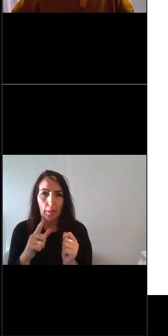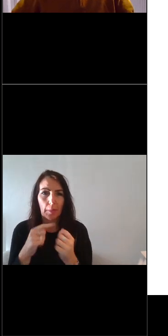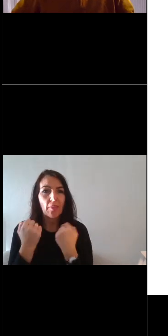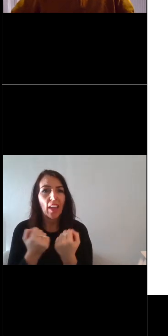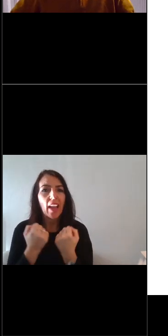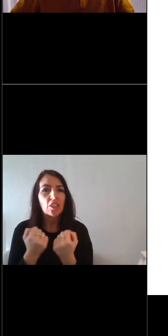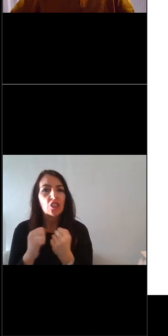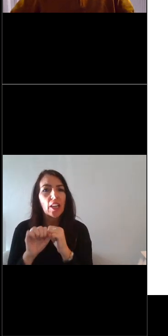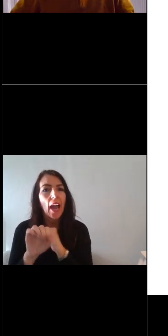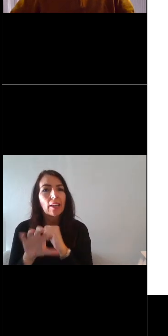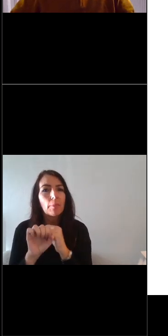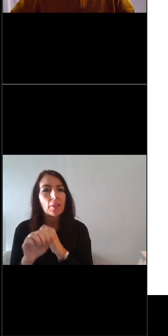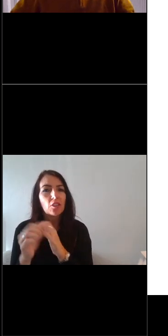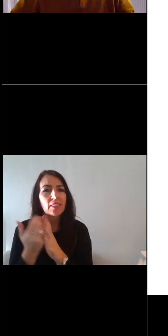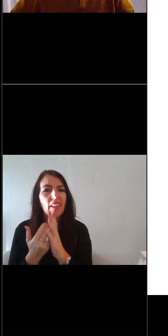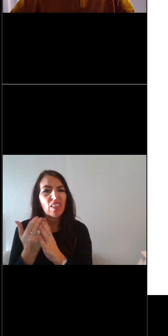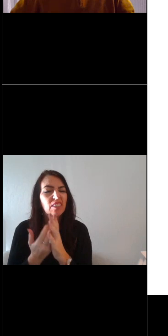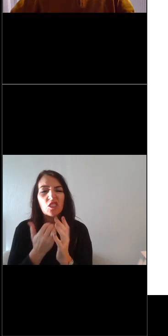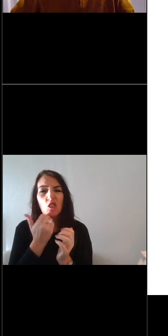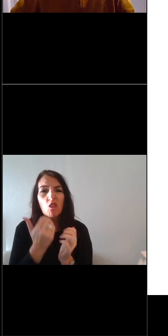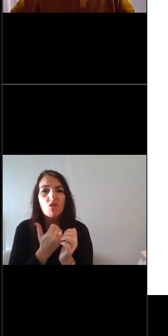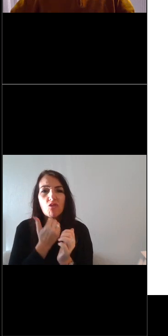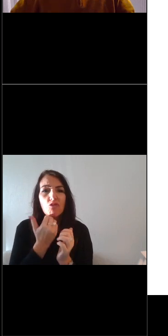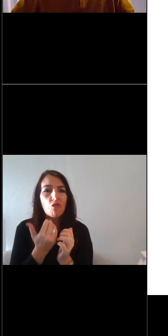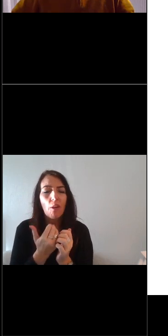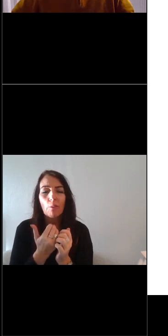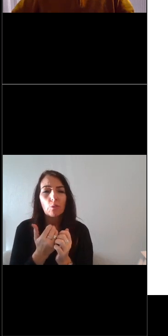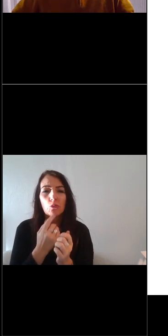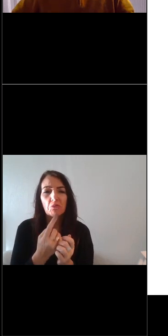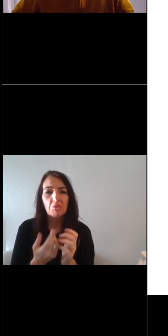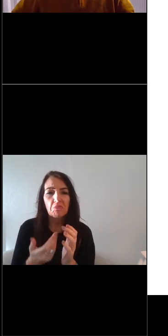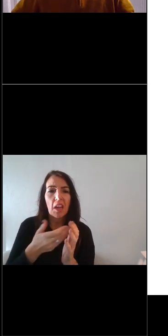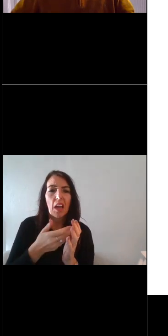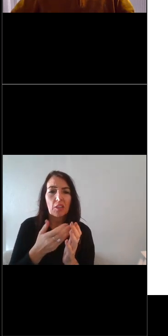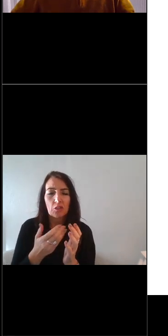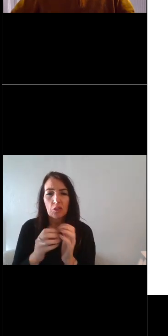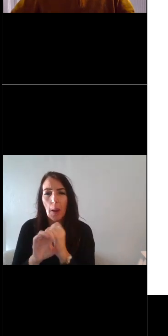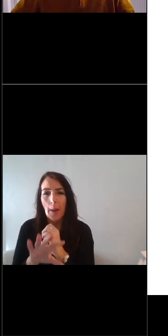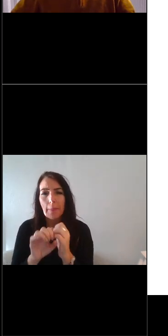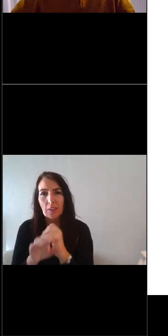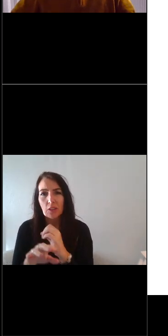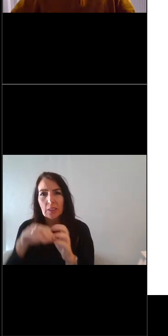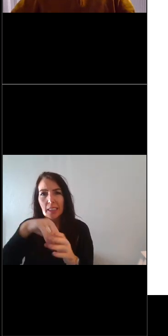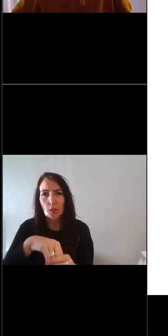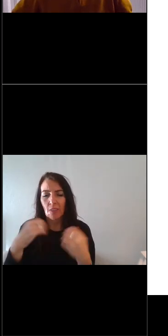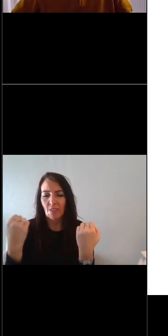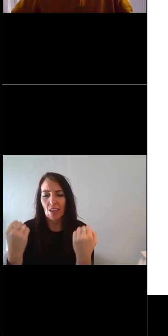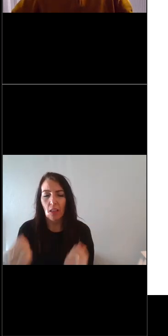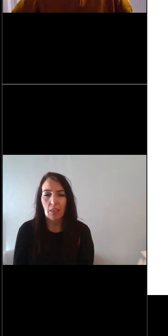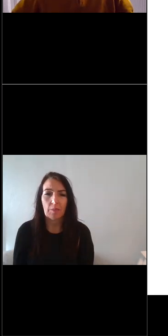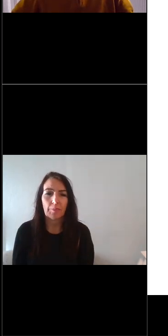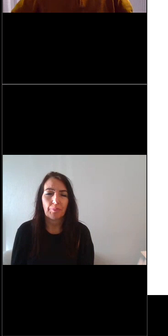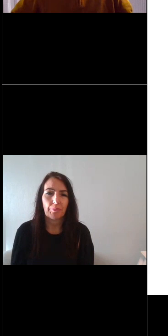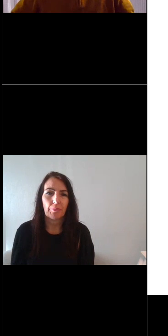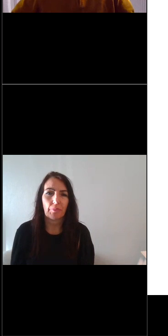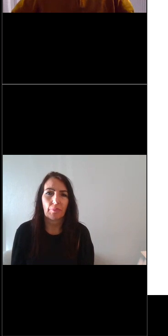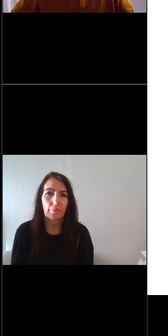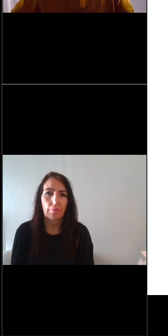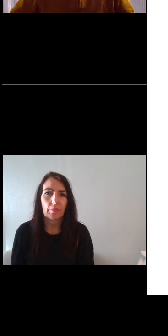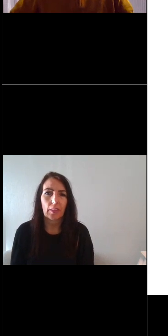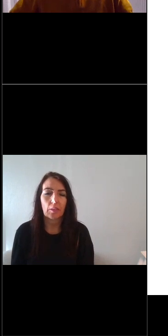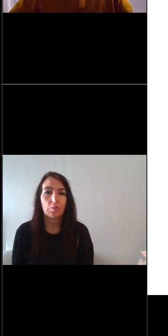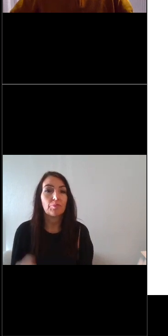emission savings are not sufficient to justify the extra emissions embedded in that vehicle. The best thing probably to do in that